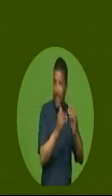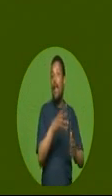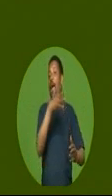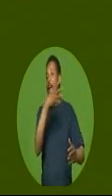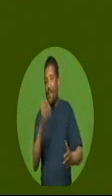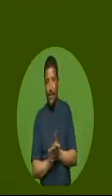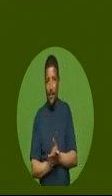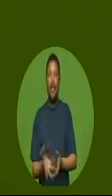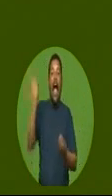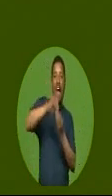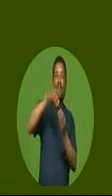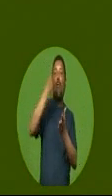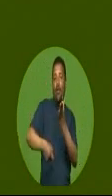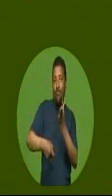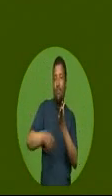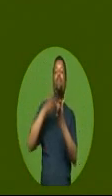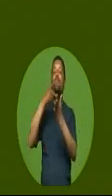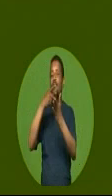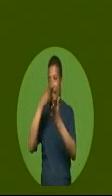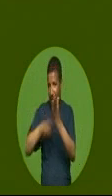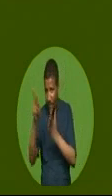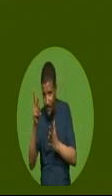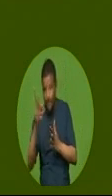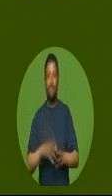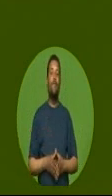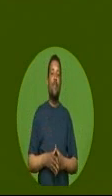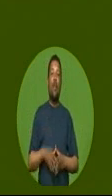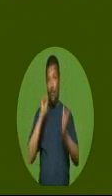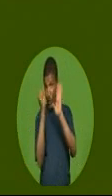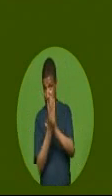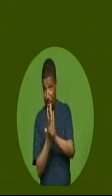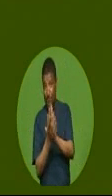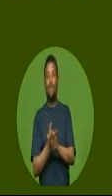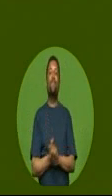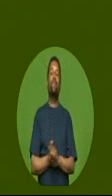and ad valorem tariffs. For instance,